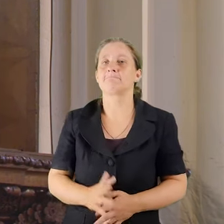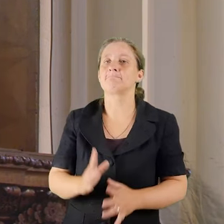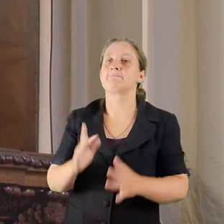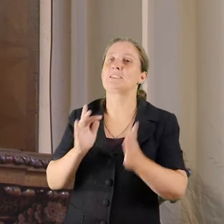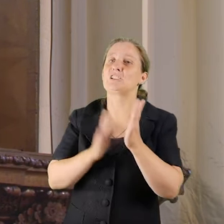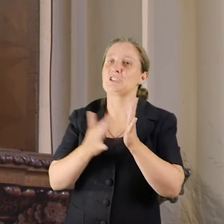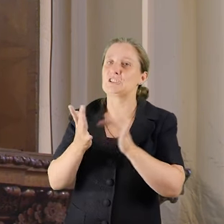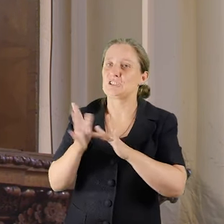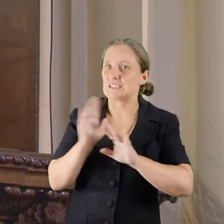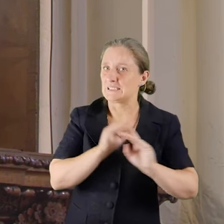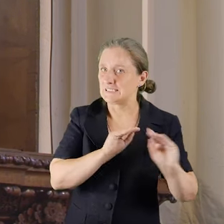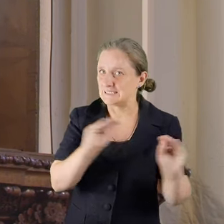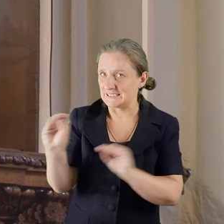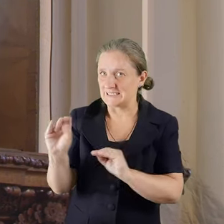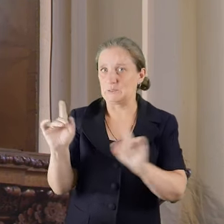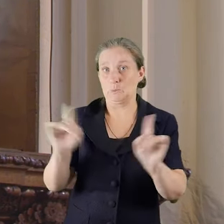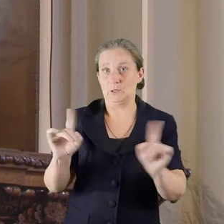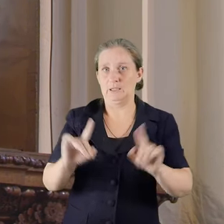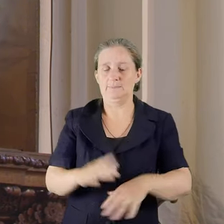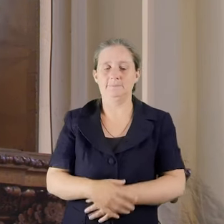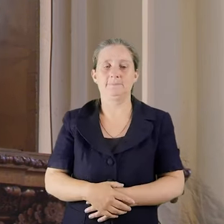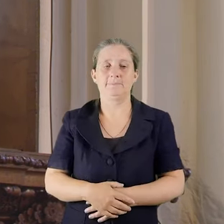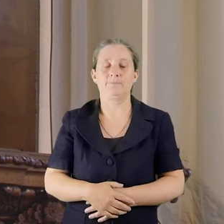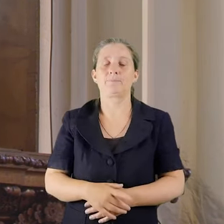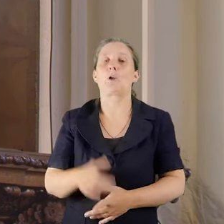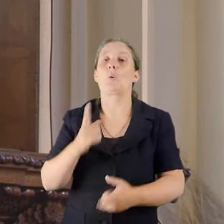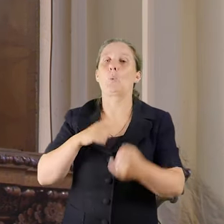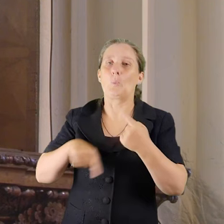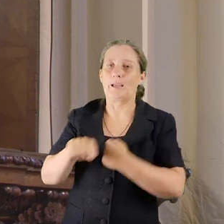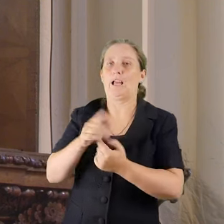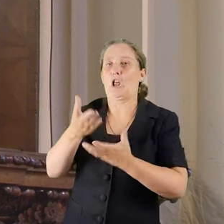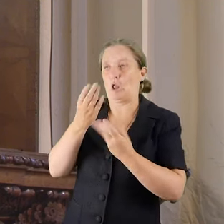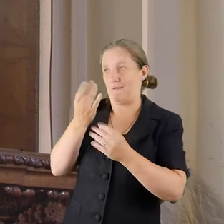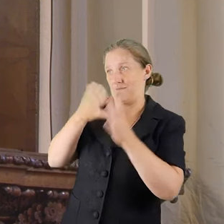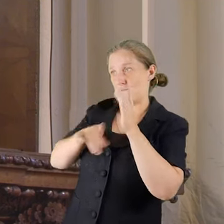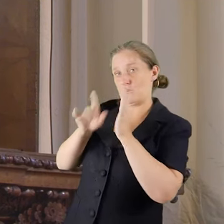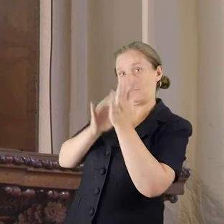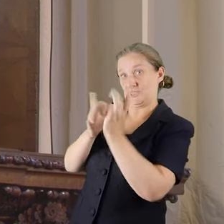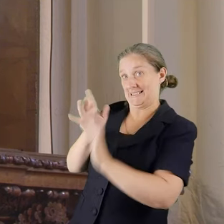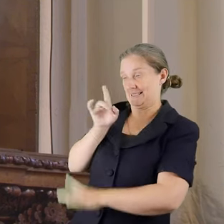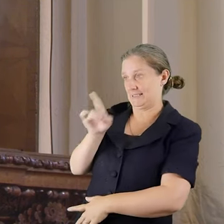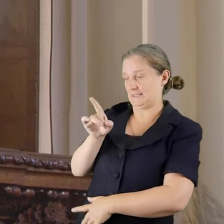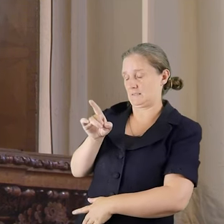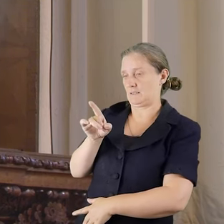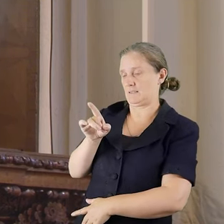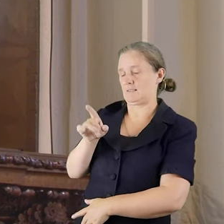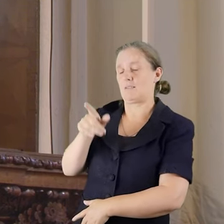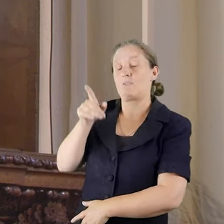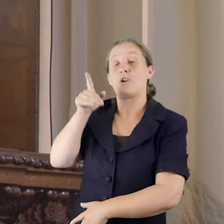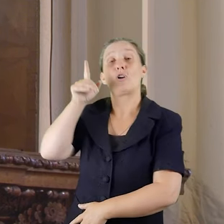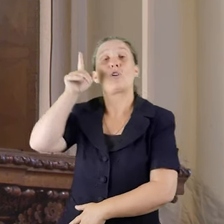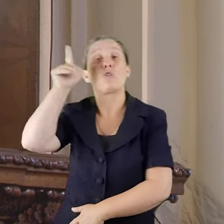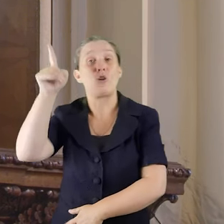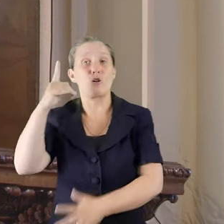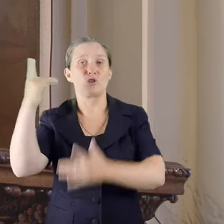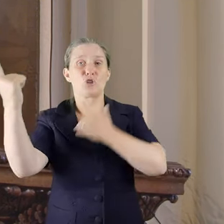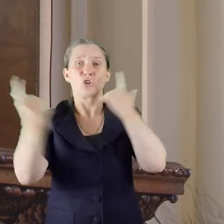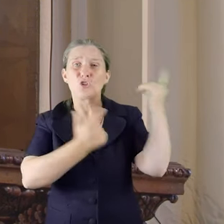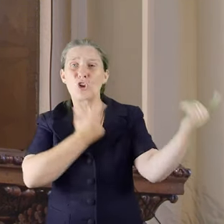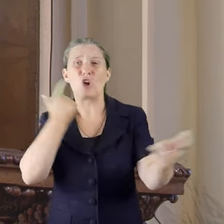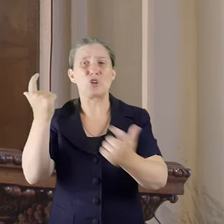The lesson that Jesus teaches us, what we learn through him, is that God searches for